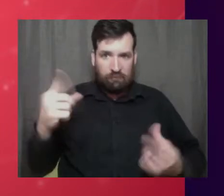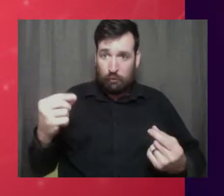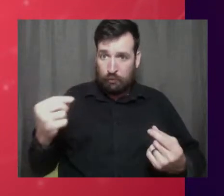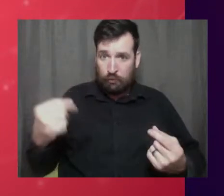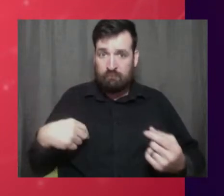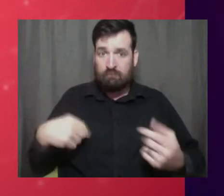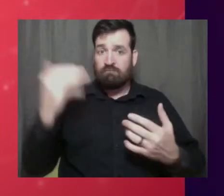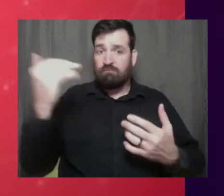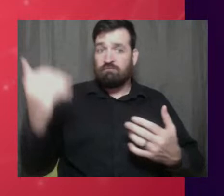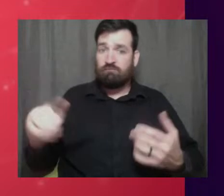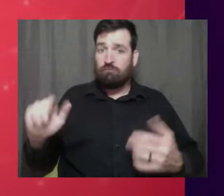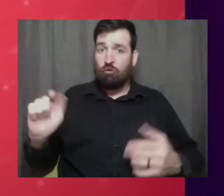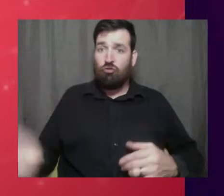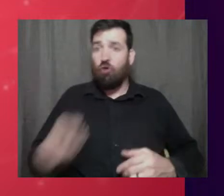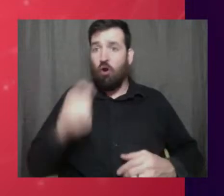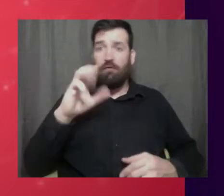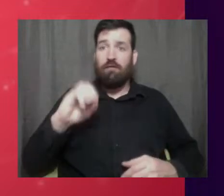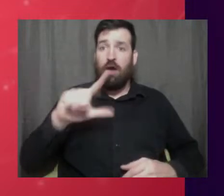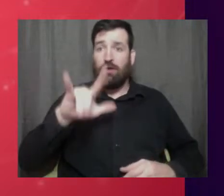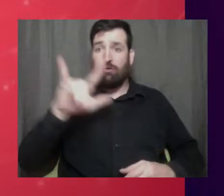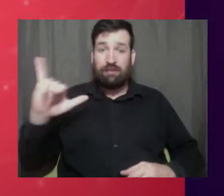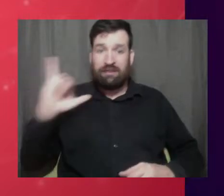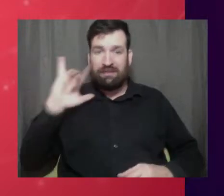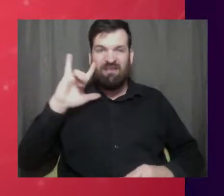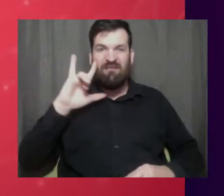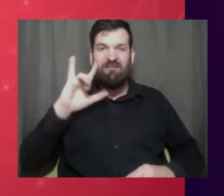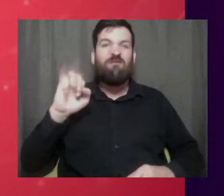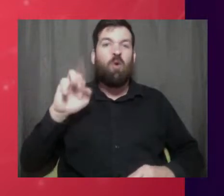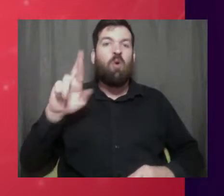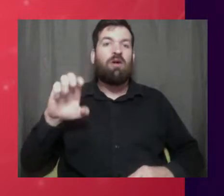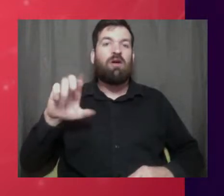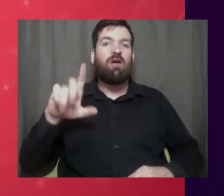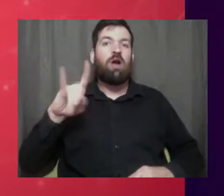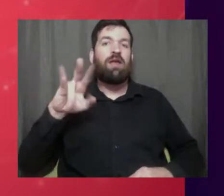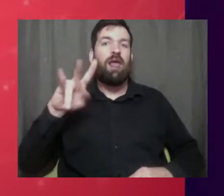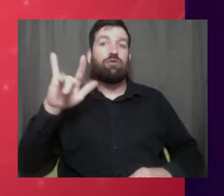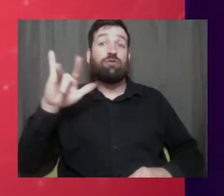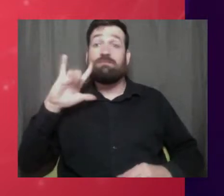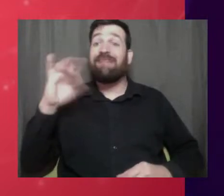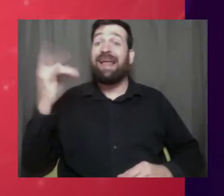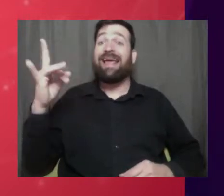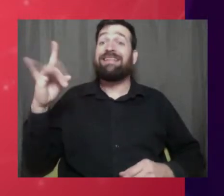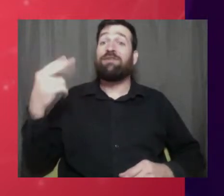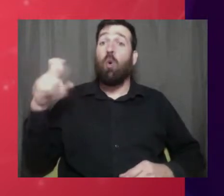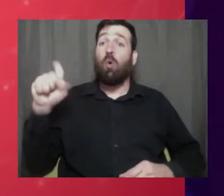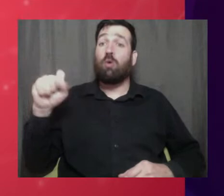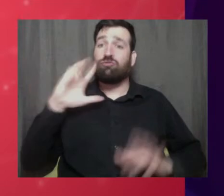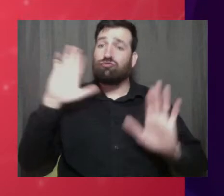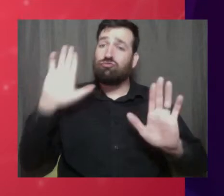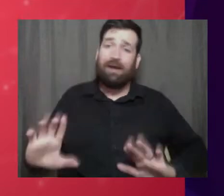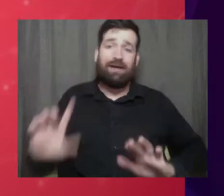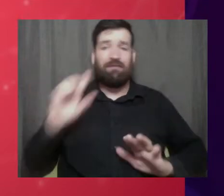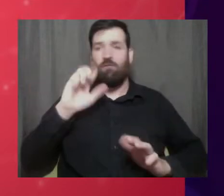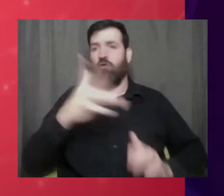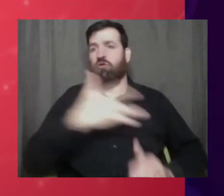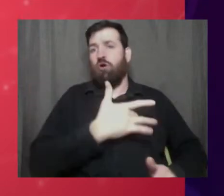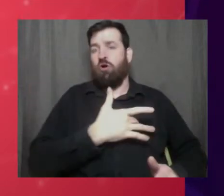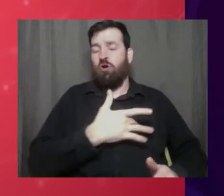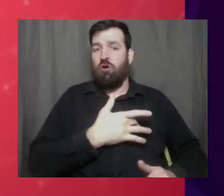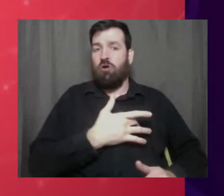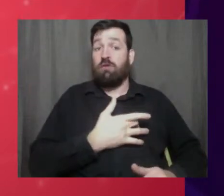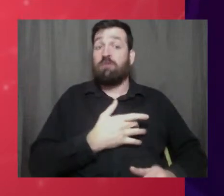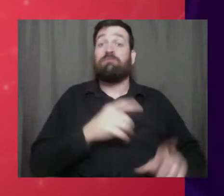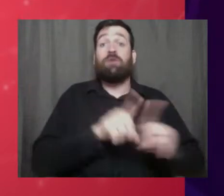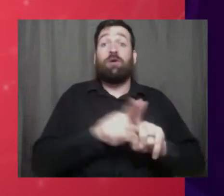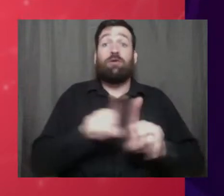golfology for cardiology. 18 holes is always great for your heart, and supporting this round is even better because of who else it will